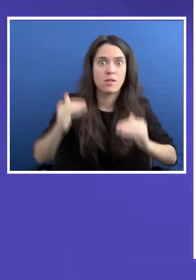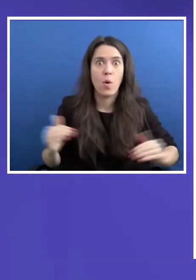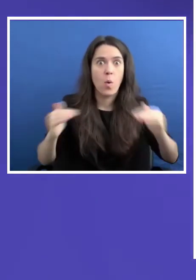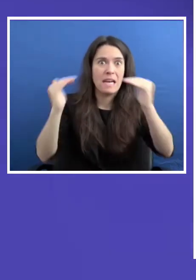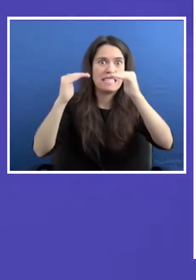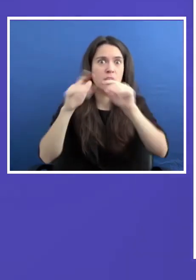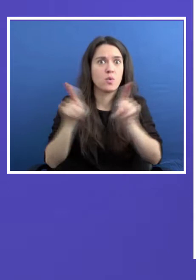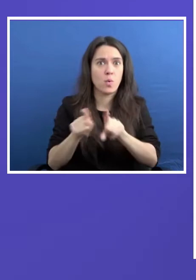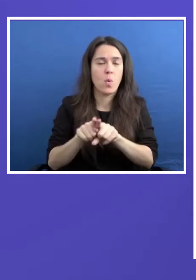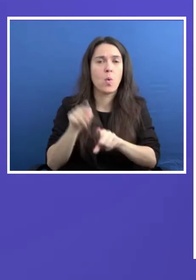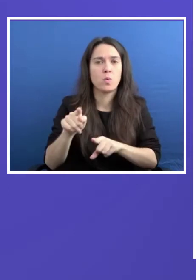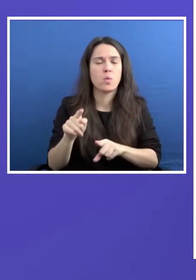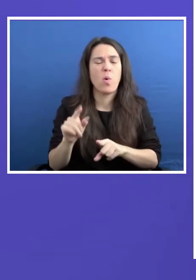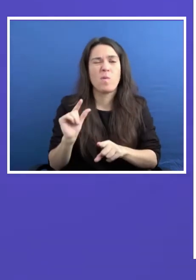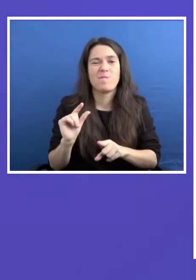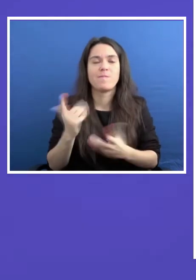of